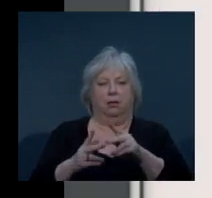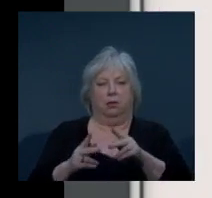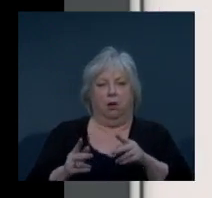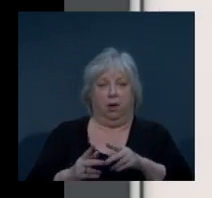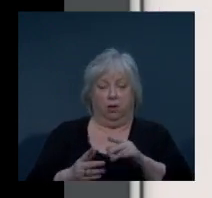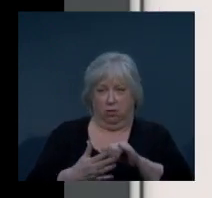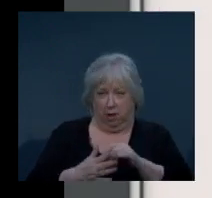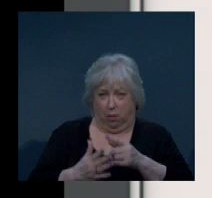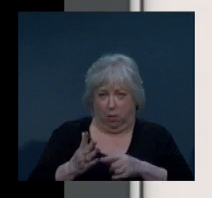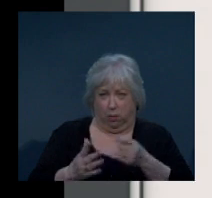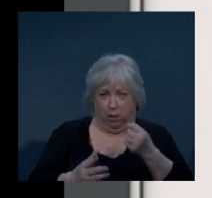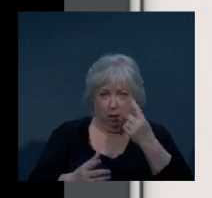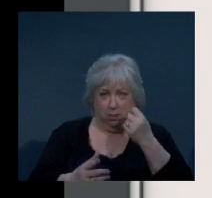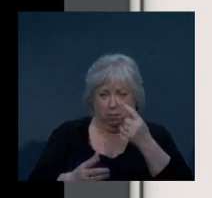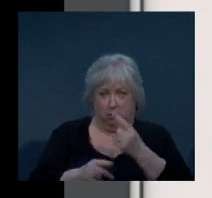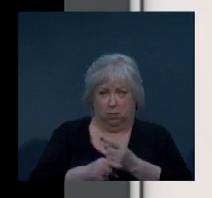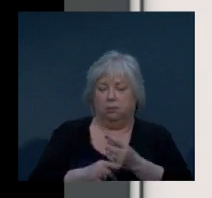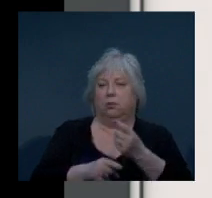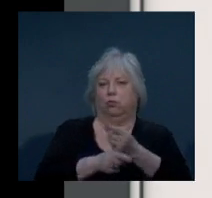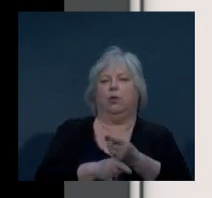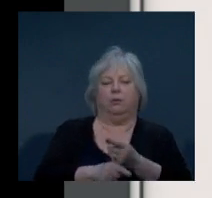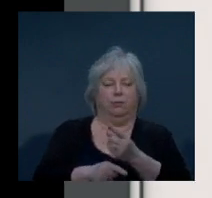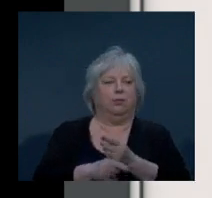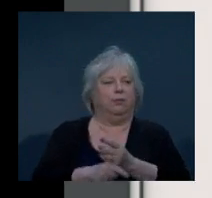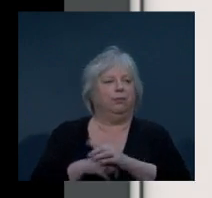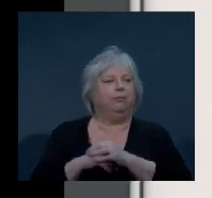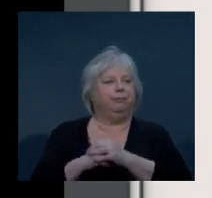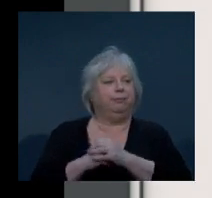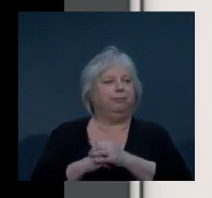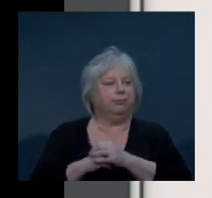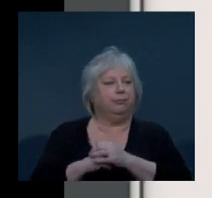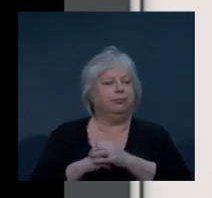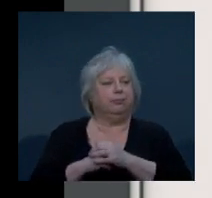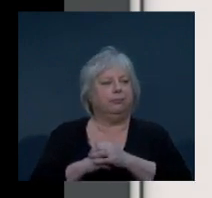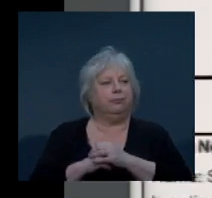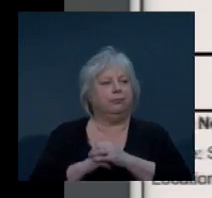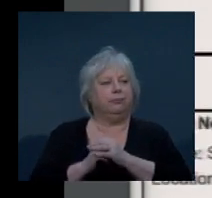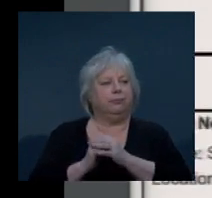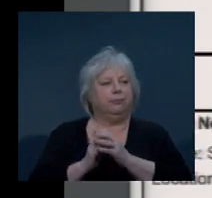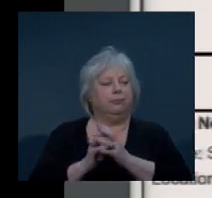location. Is that what we understood? Okay, and